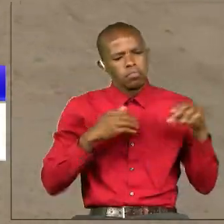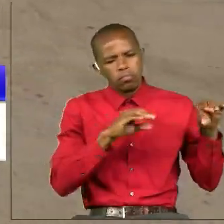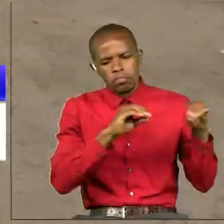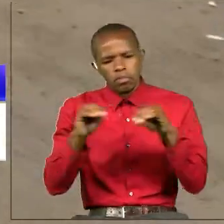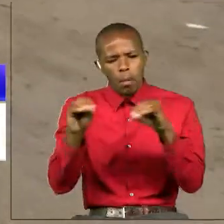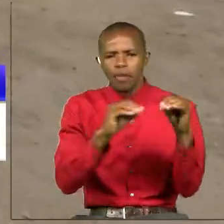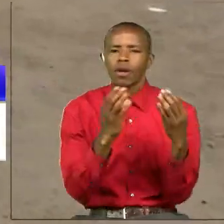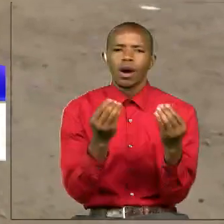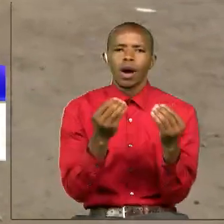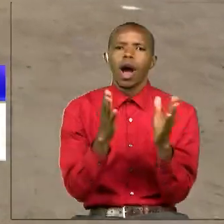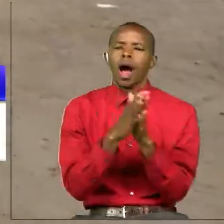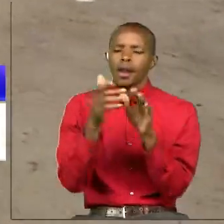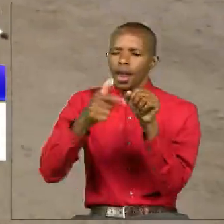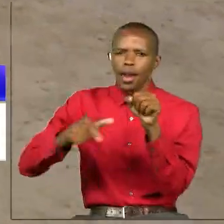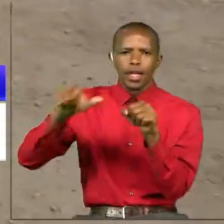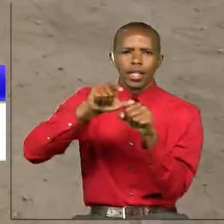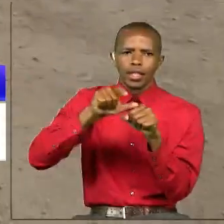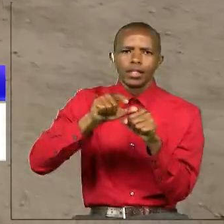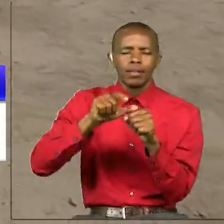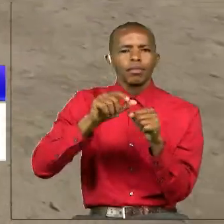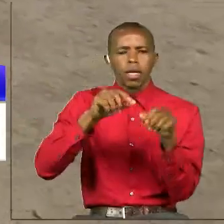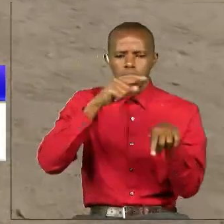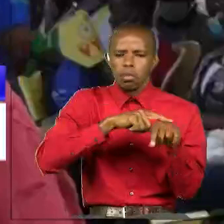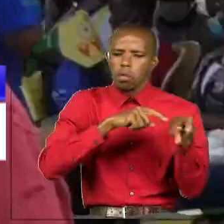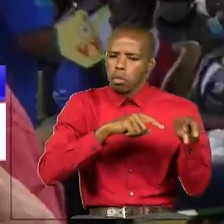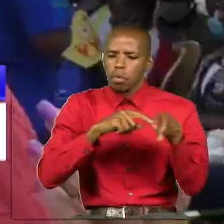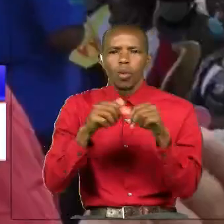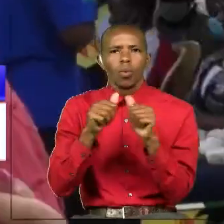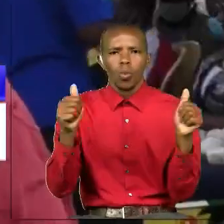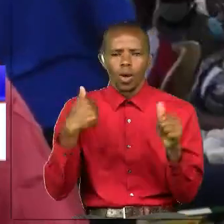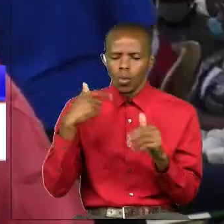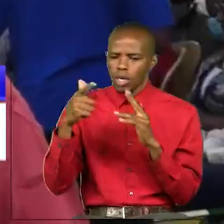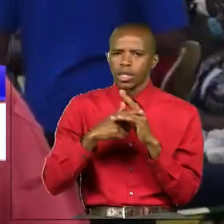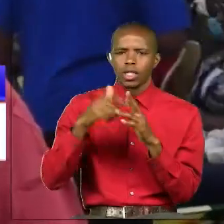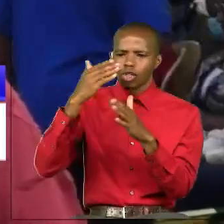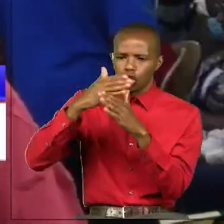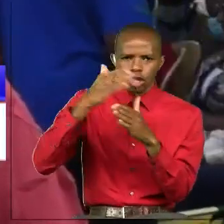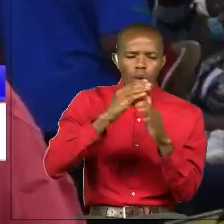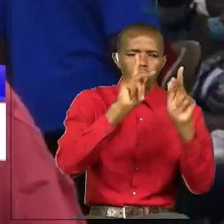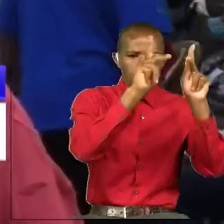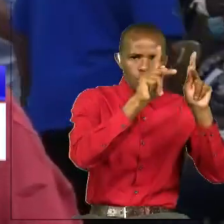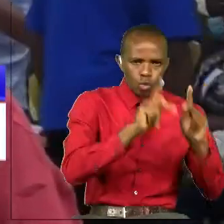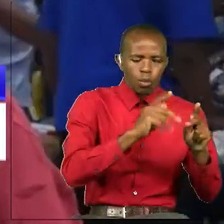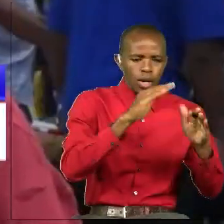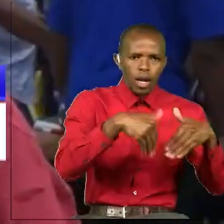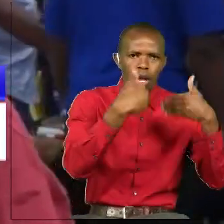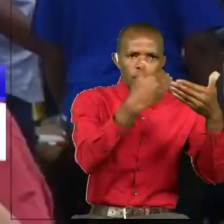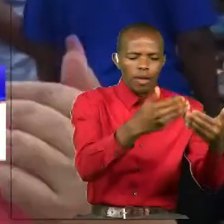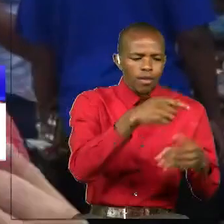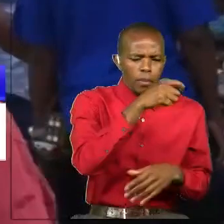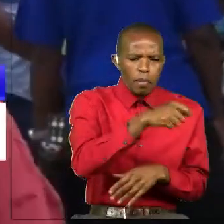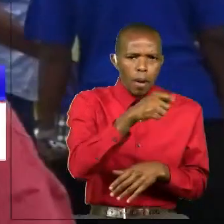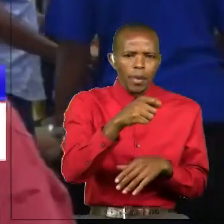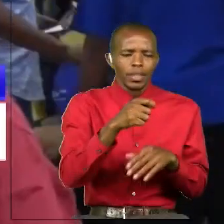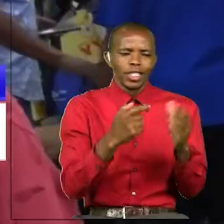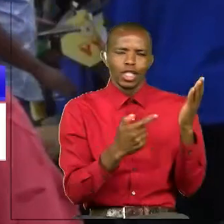and increase flexibility as they walk. We started our distribution in Kisumu, where we distributed white canes, digital